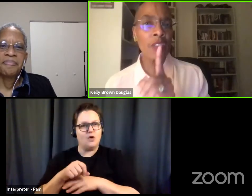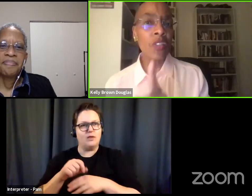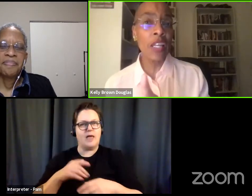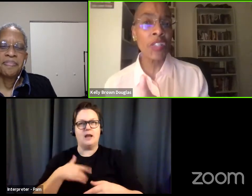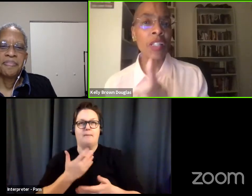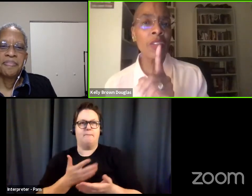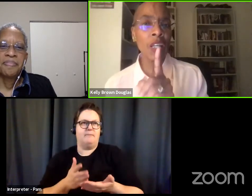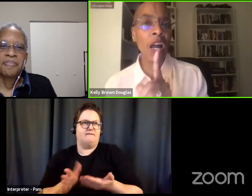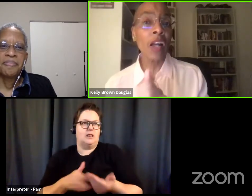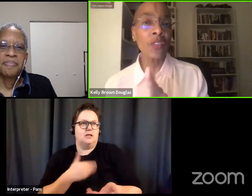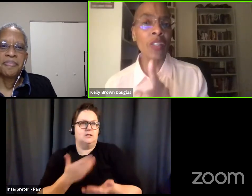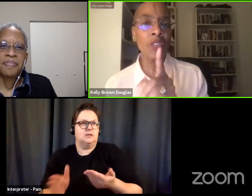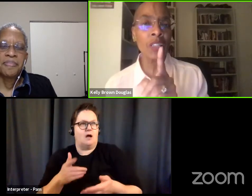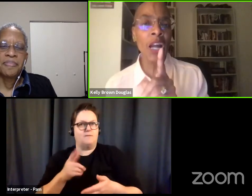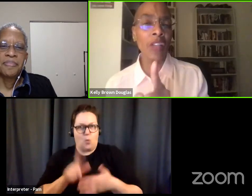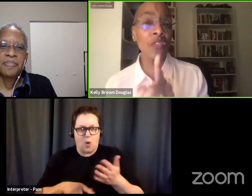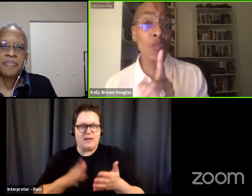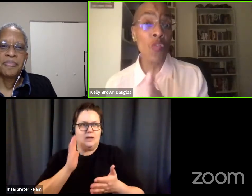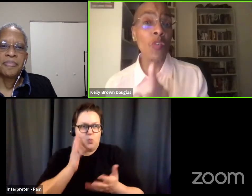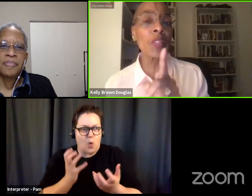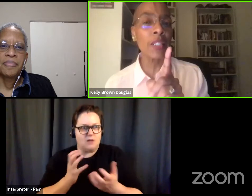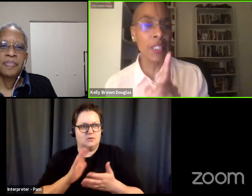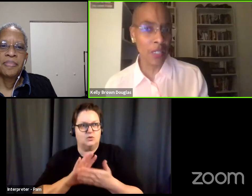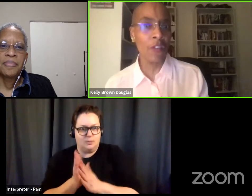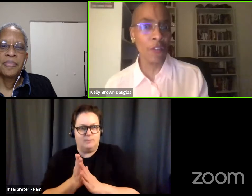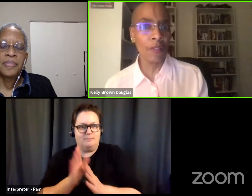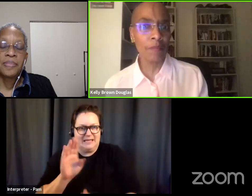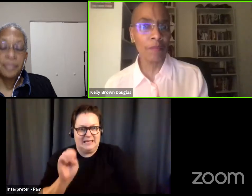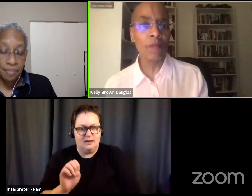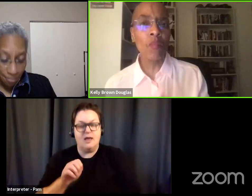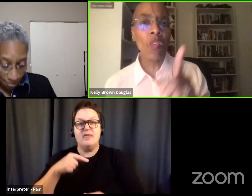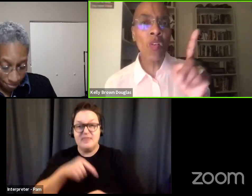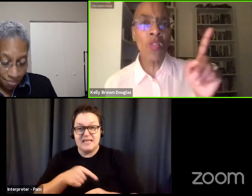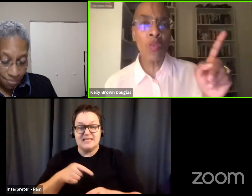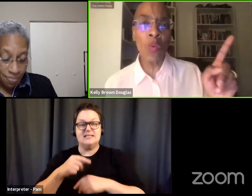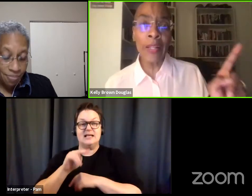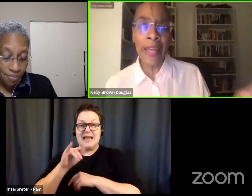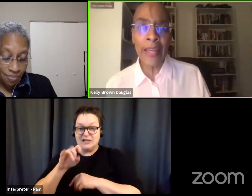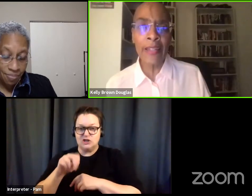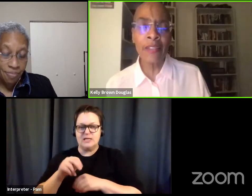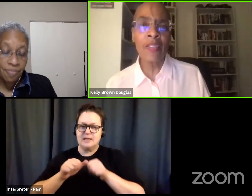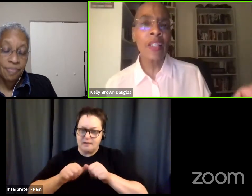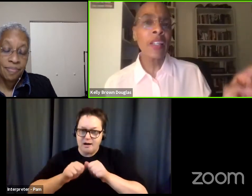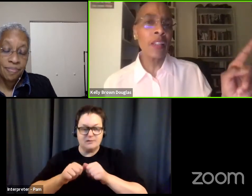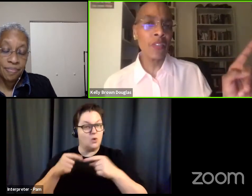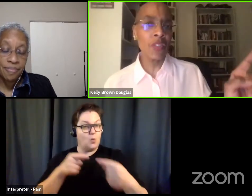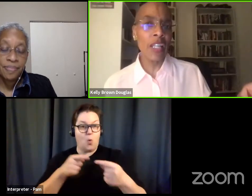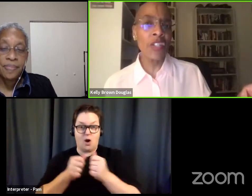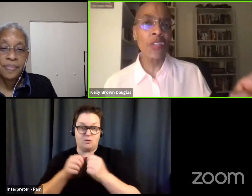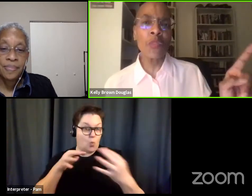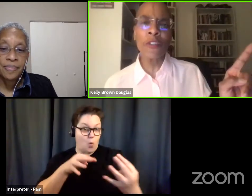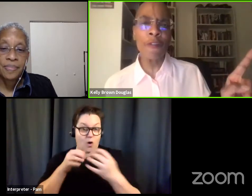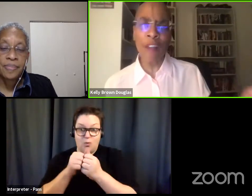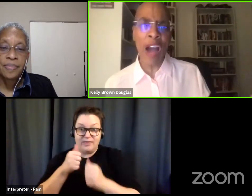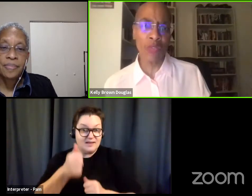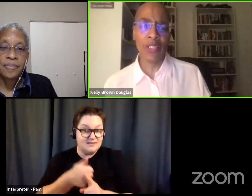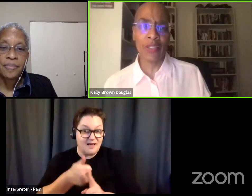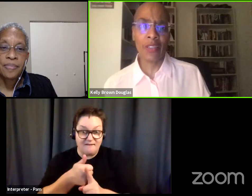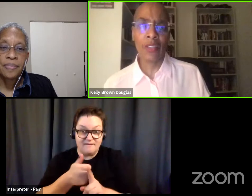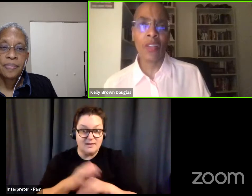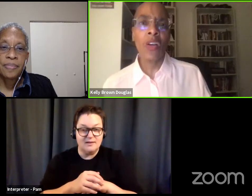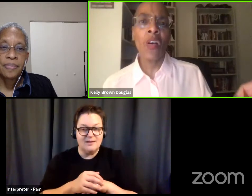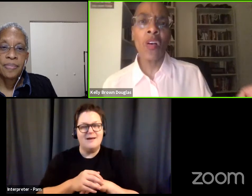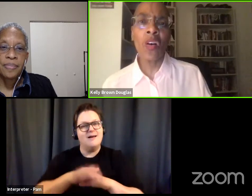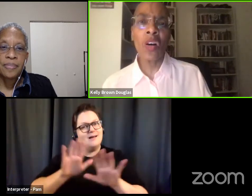because this nation is in constant war with itself. On the one hand, this nation was